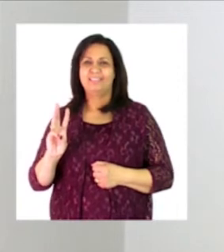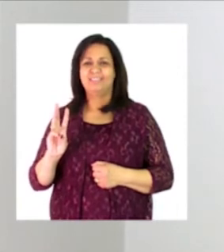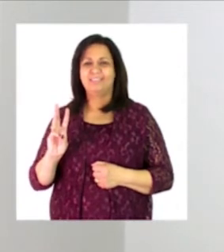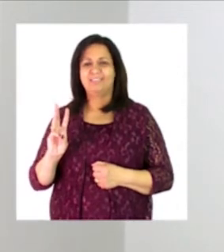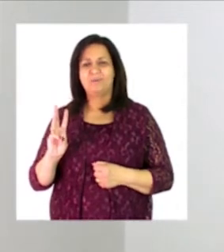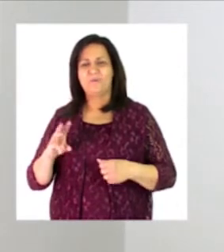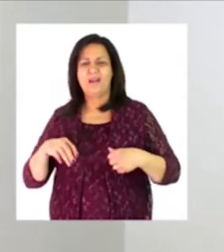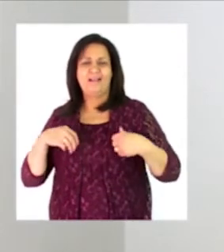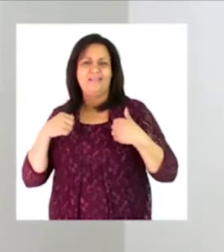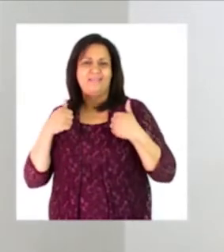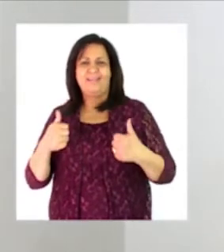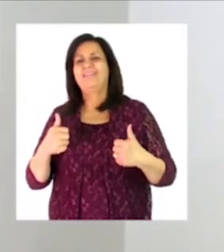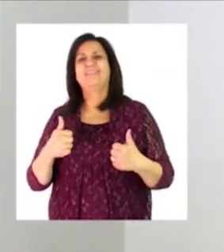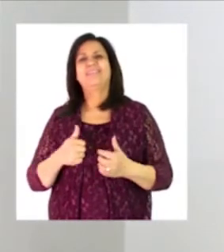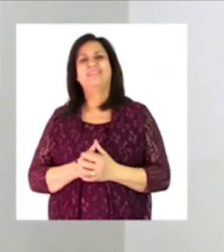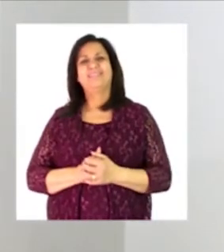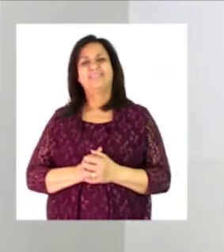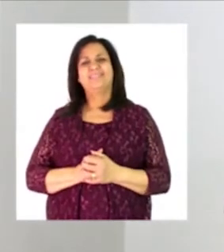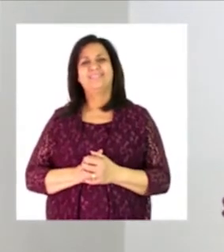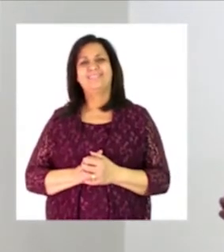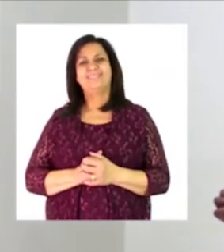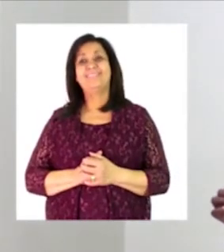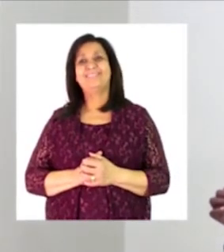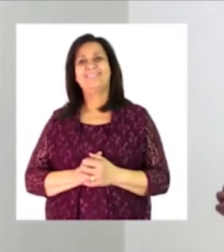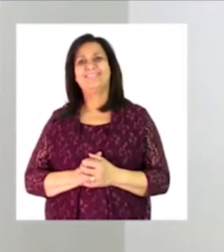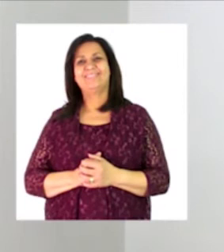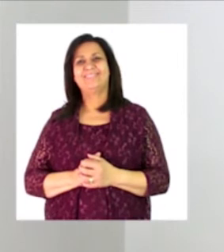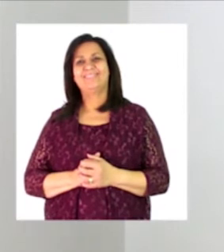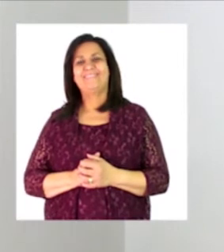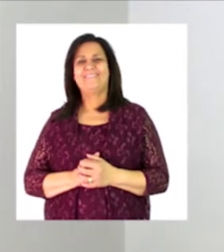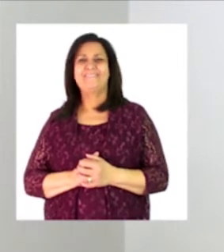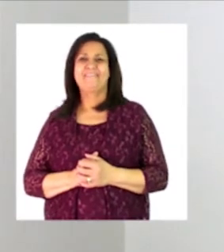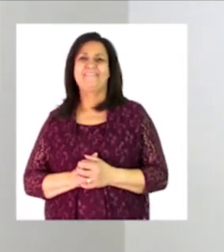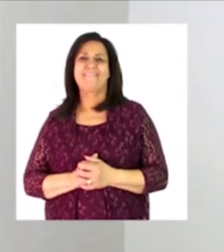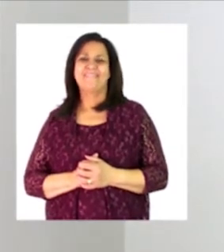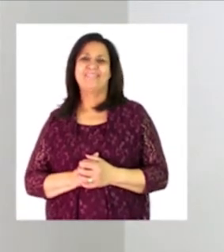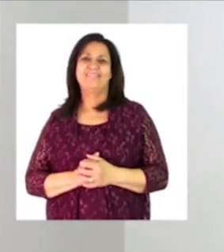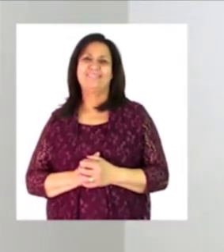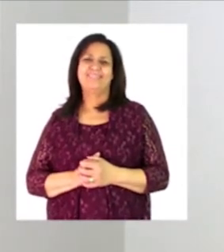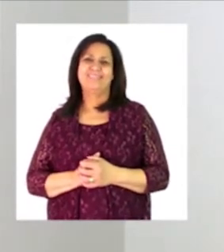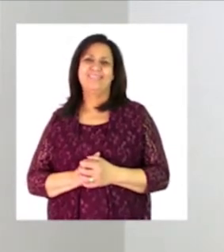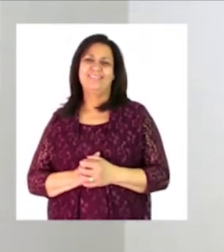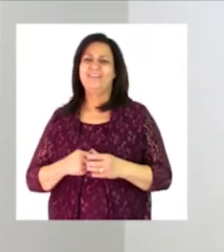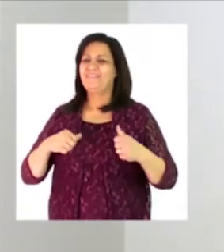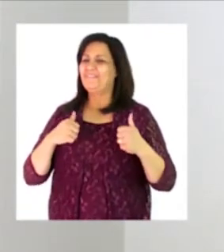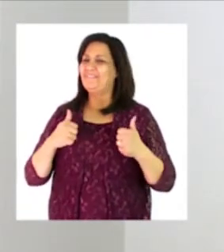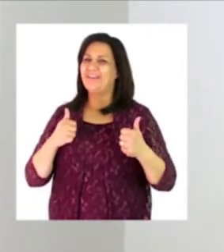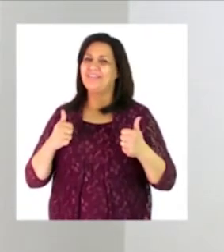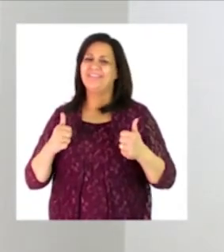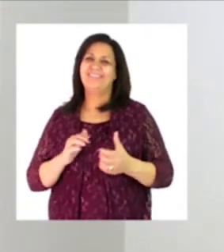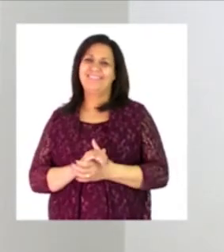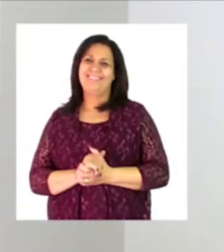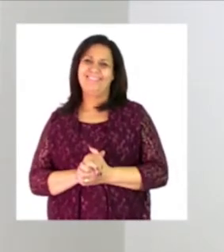6. Well done. We have our 6 beads in the shoelace. That was very well done,